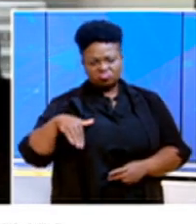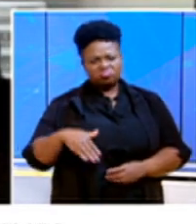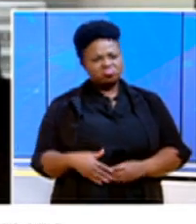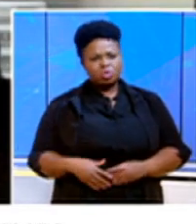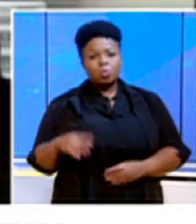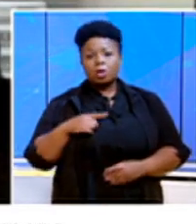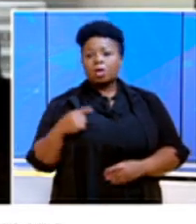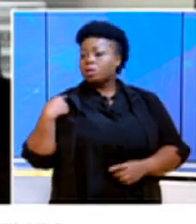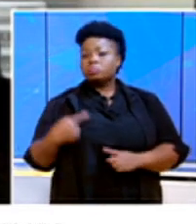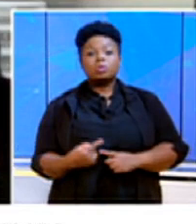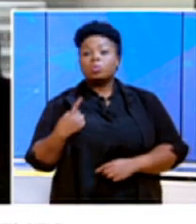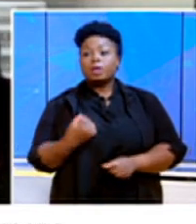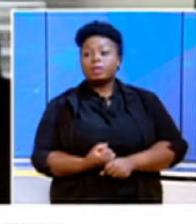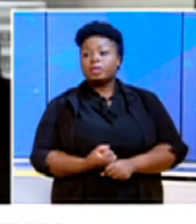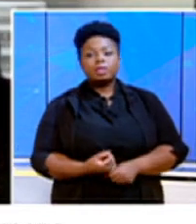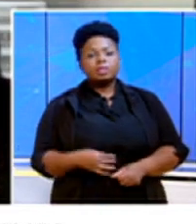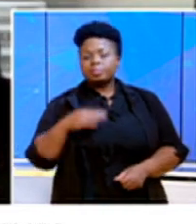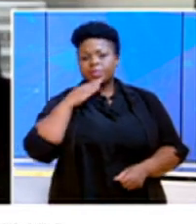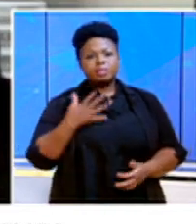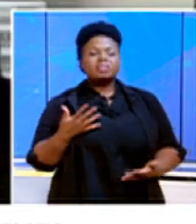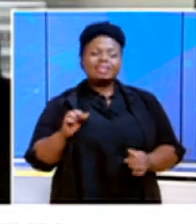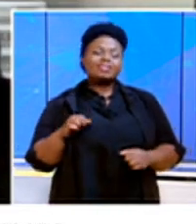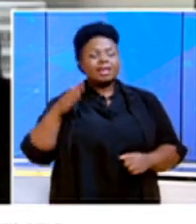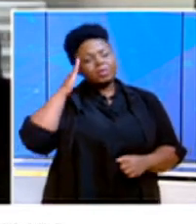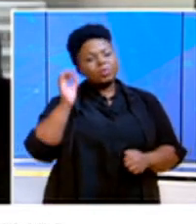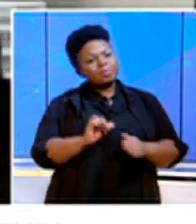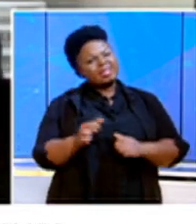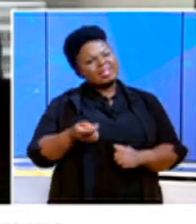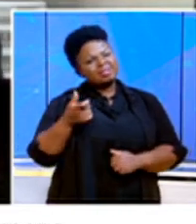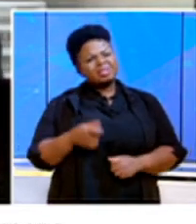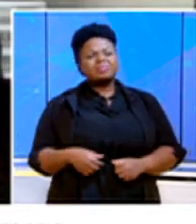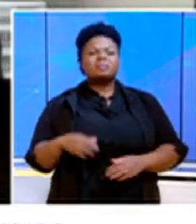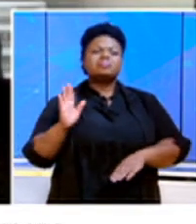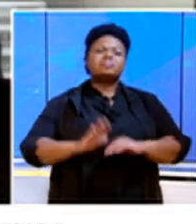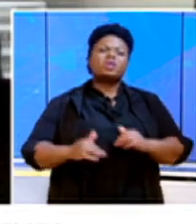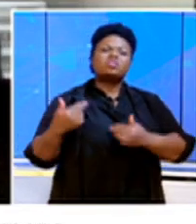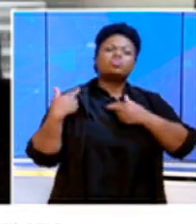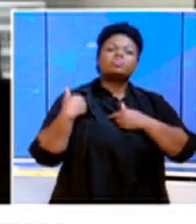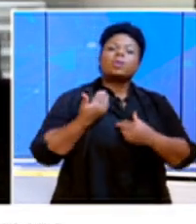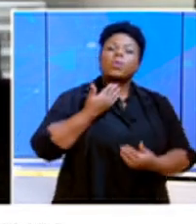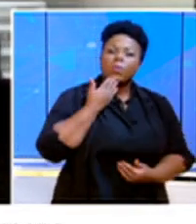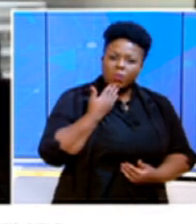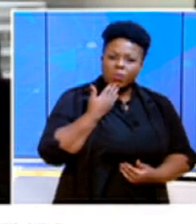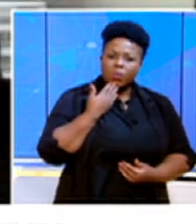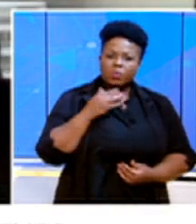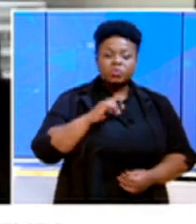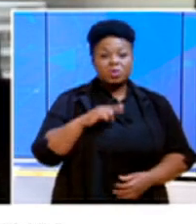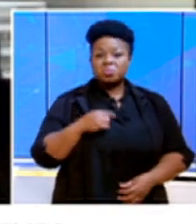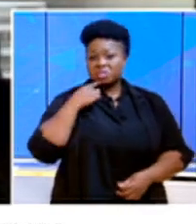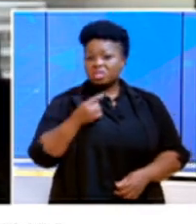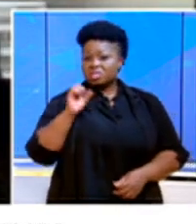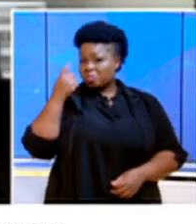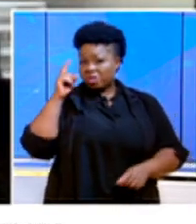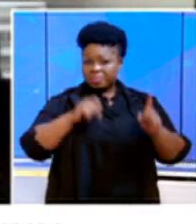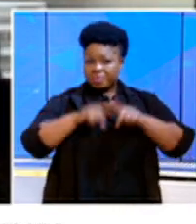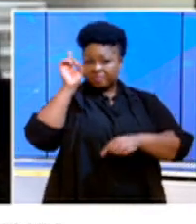later, and I'm not saying we actually are not better off. Who should be held responsible? You even spoke of somebody should be